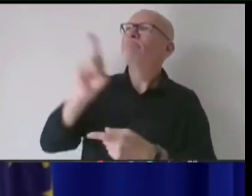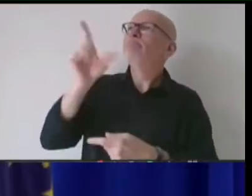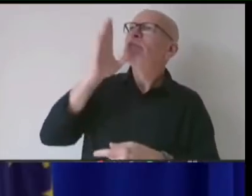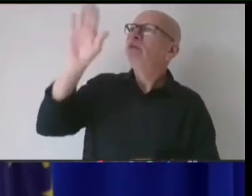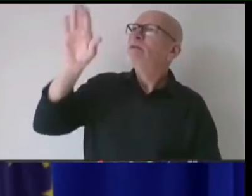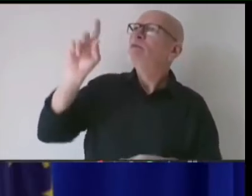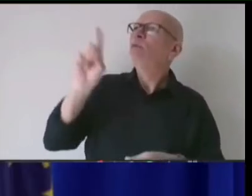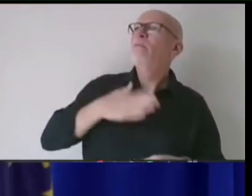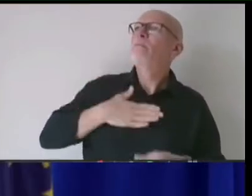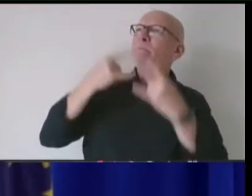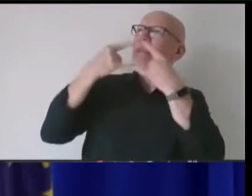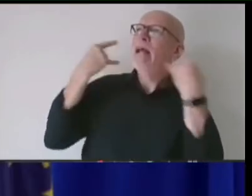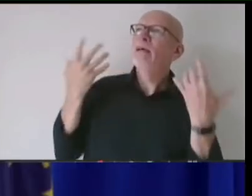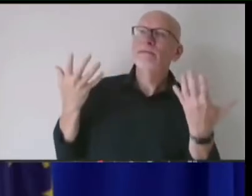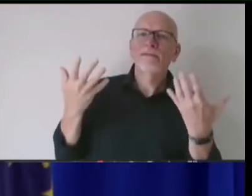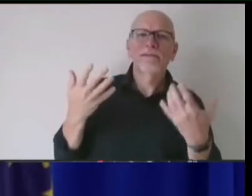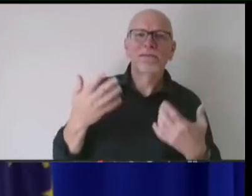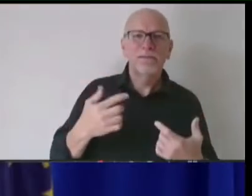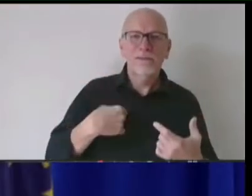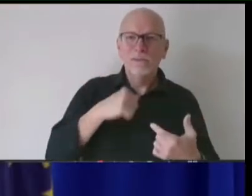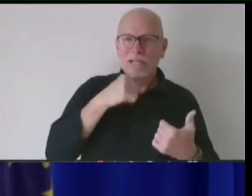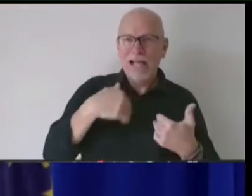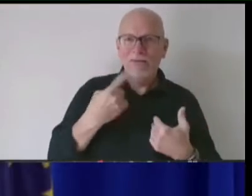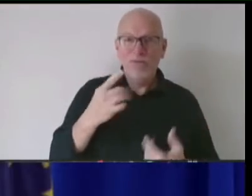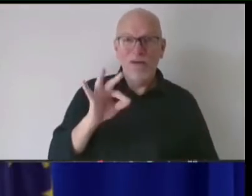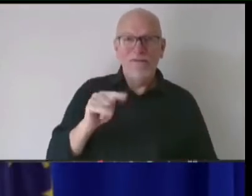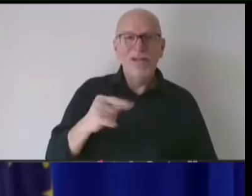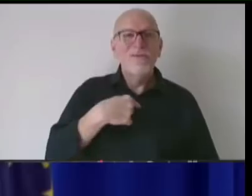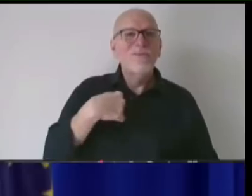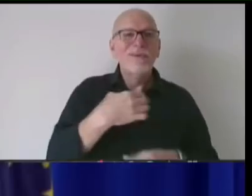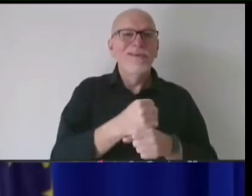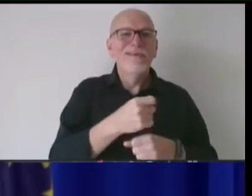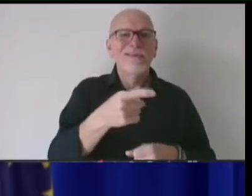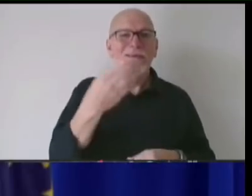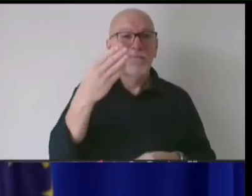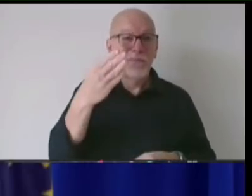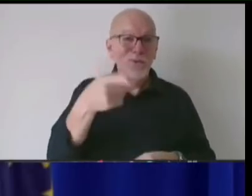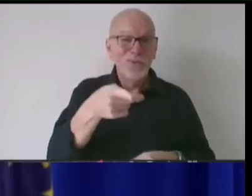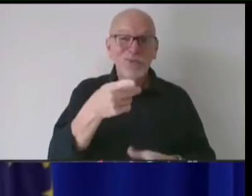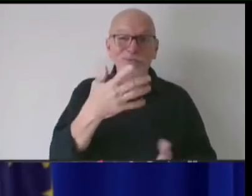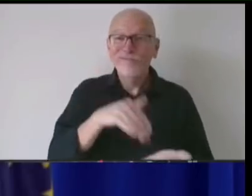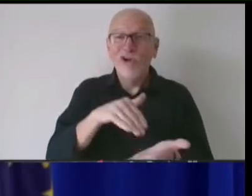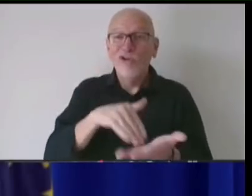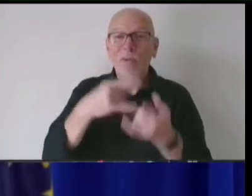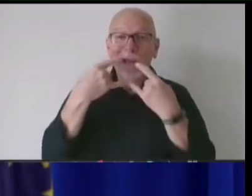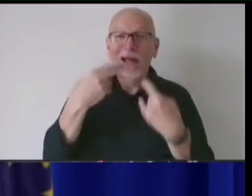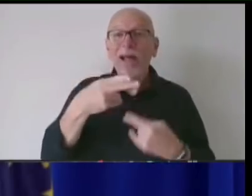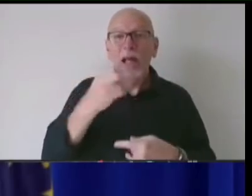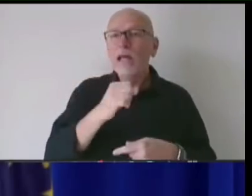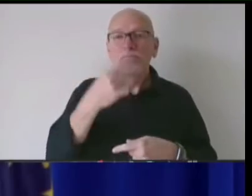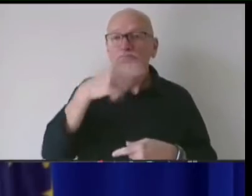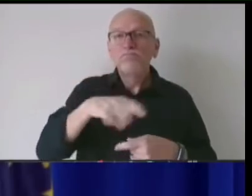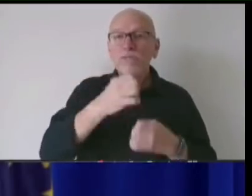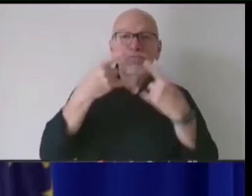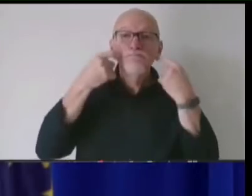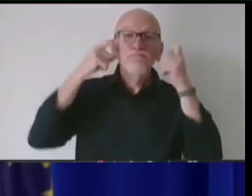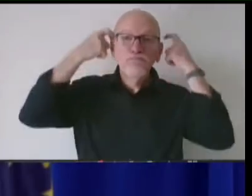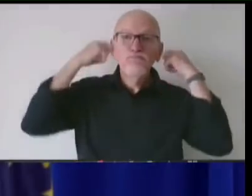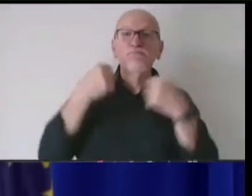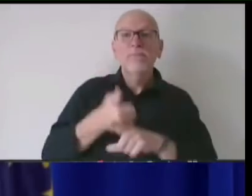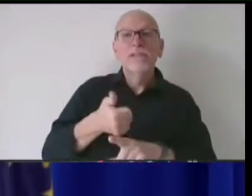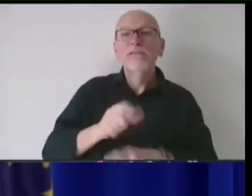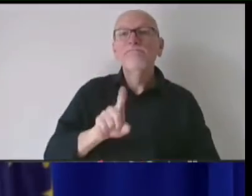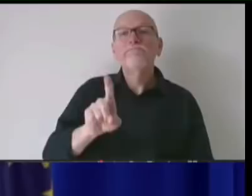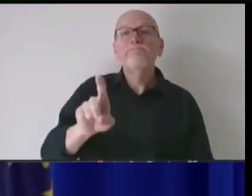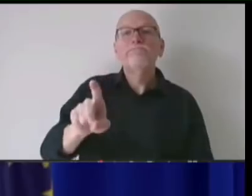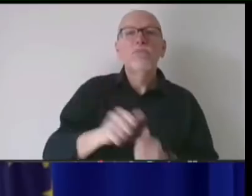his mask. And we didn't have one that fit him, so we got one of these blue masks, and he put that mask on himself and walked away with his little bitty